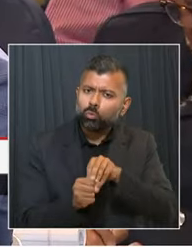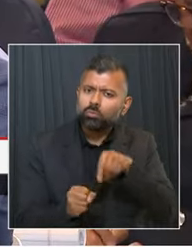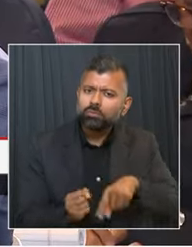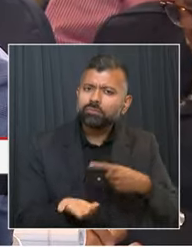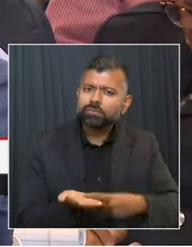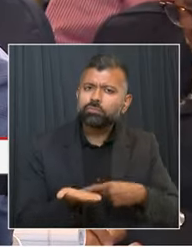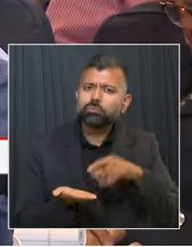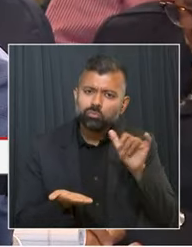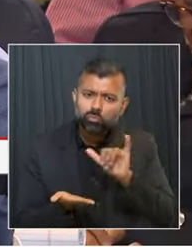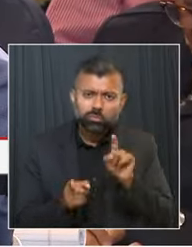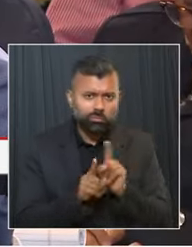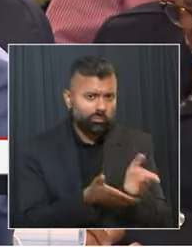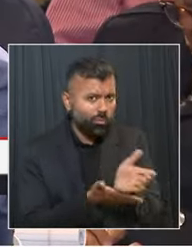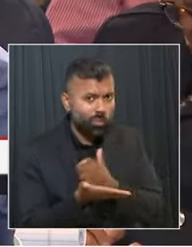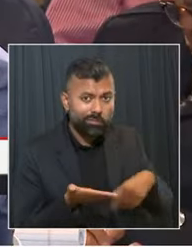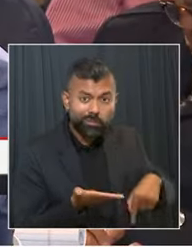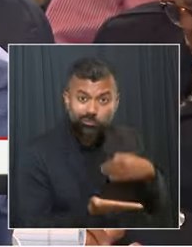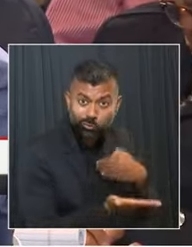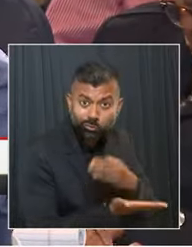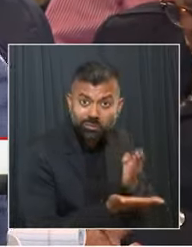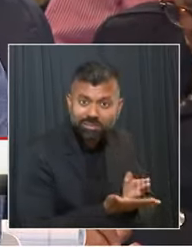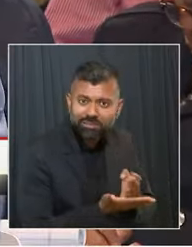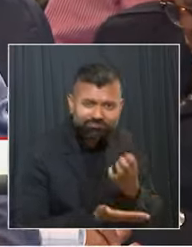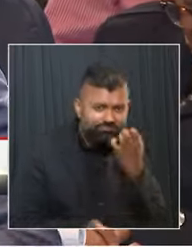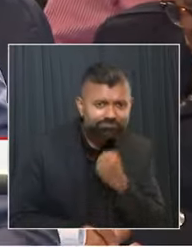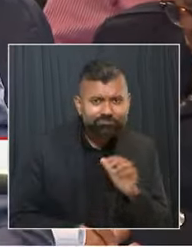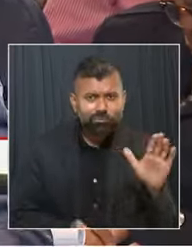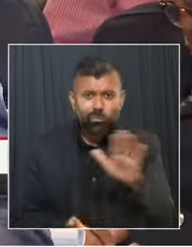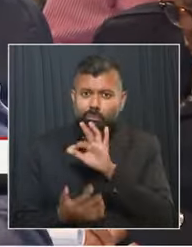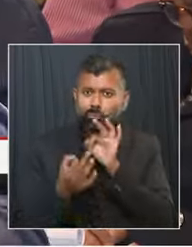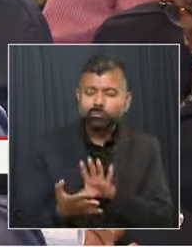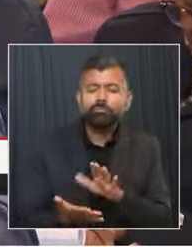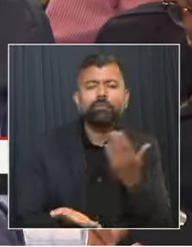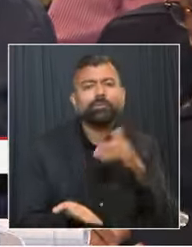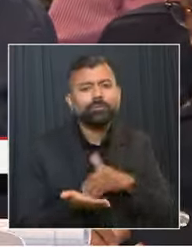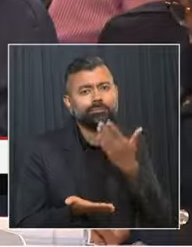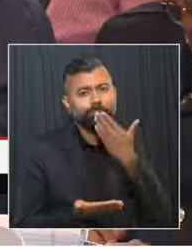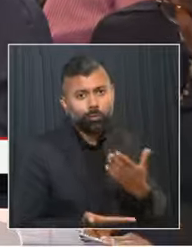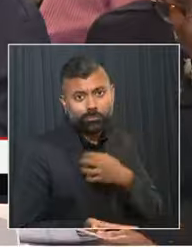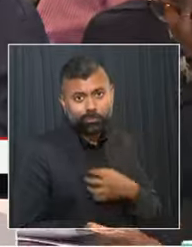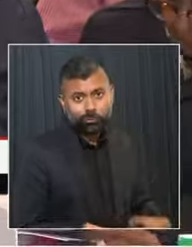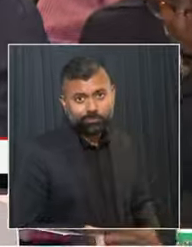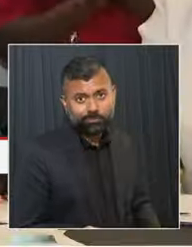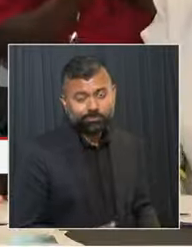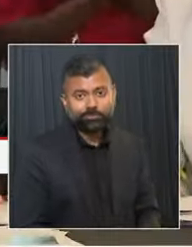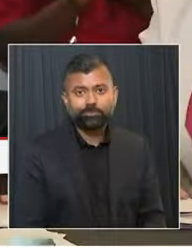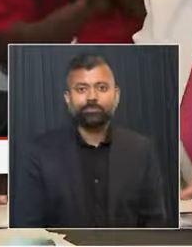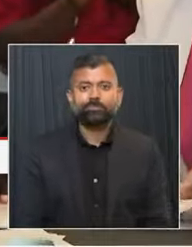values that are shared across our city. So thank you, Mayor. Thank you. Thank you, council members.